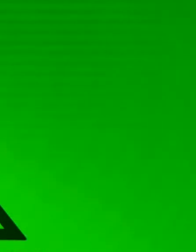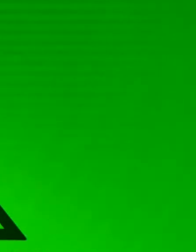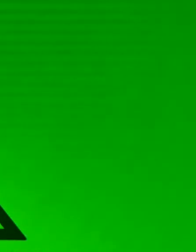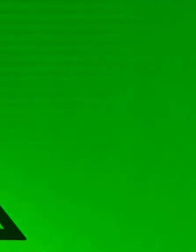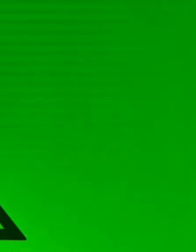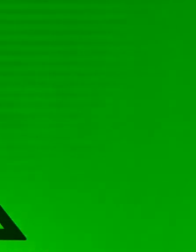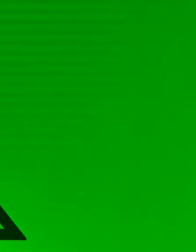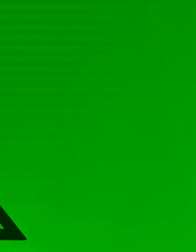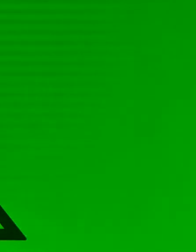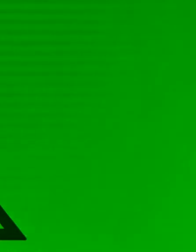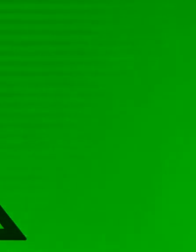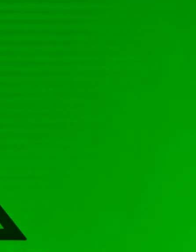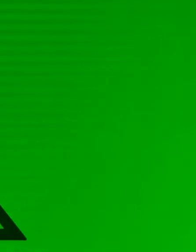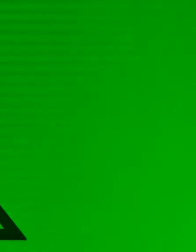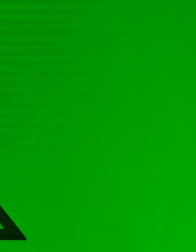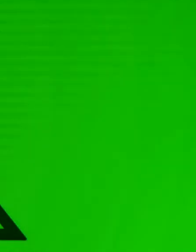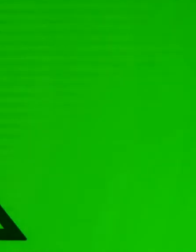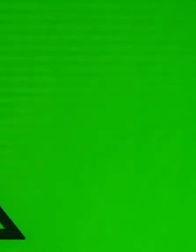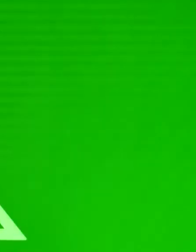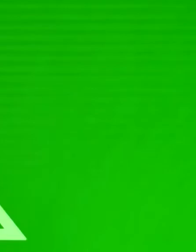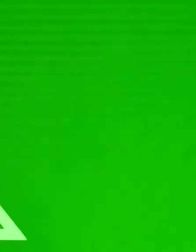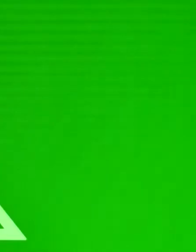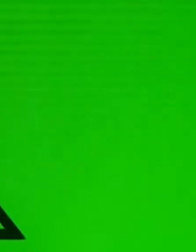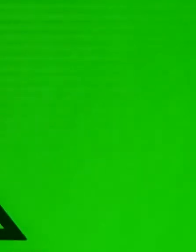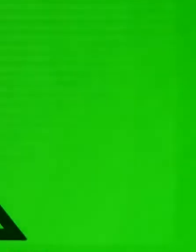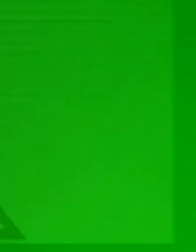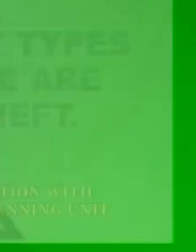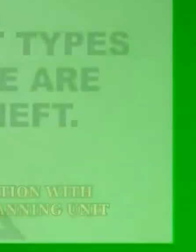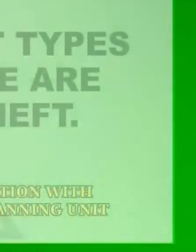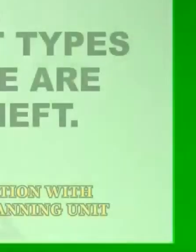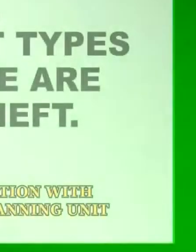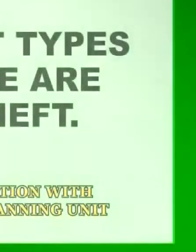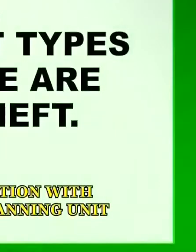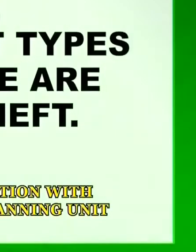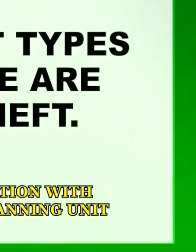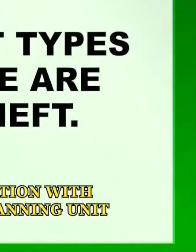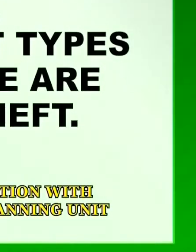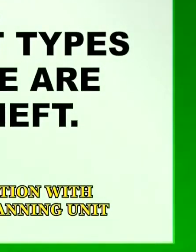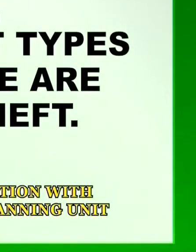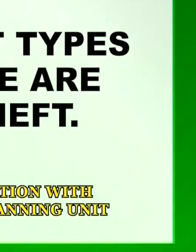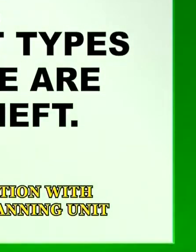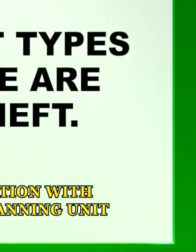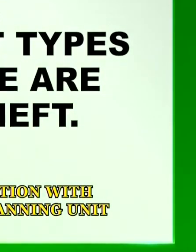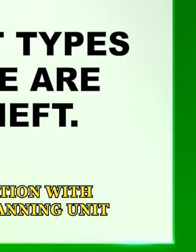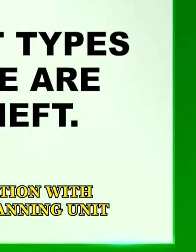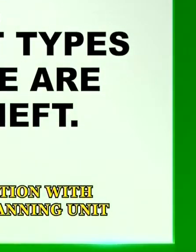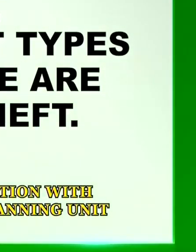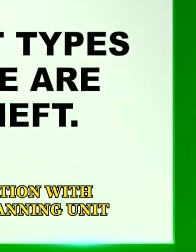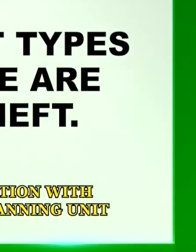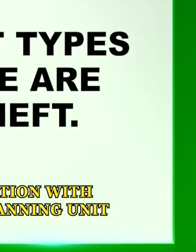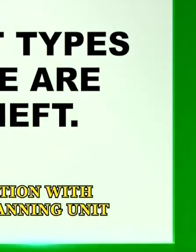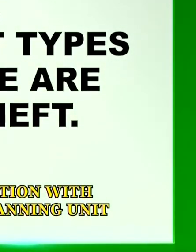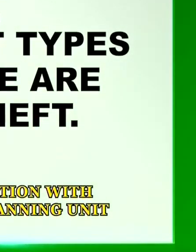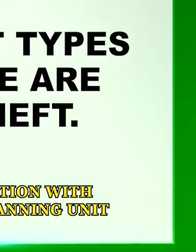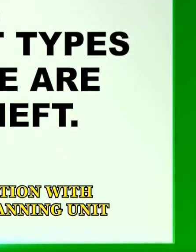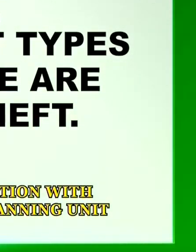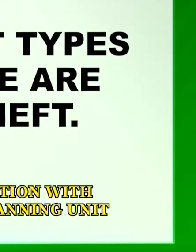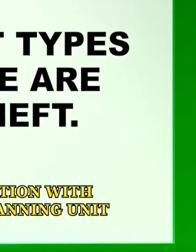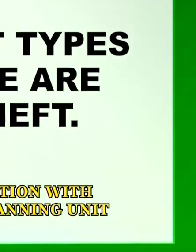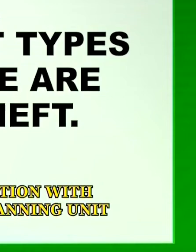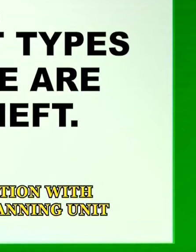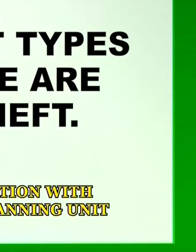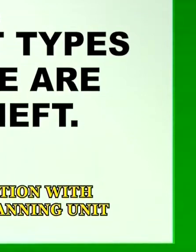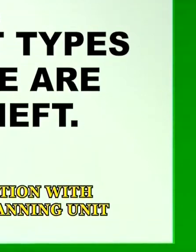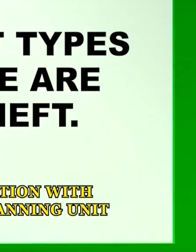Company Limited. Insurance the way you want it to be. Did you know? In Barbados, the most frequent types